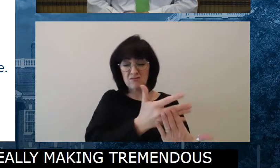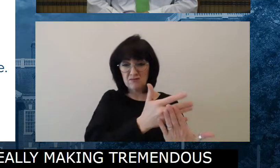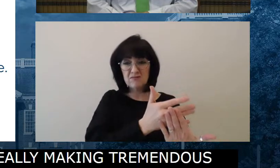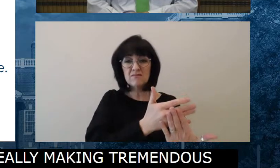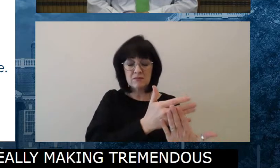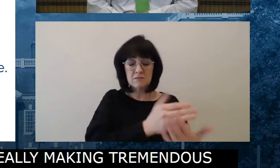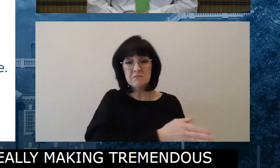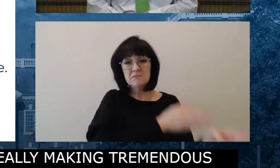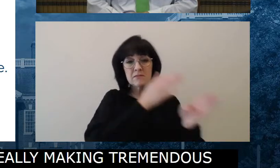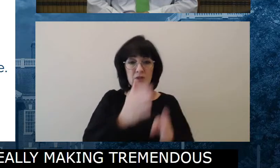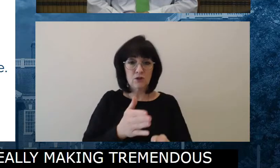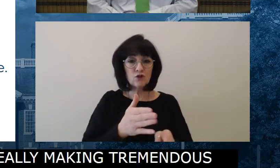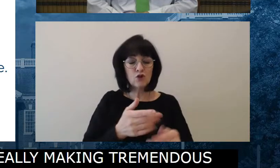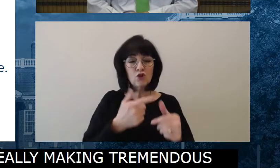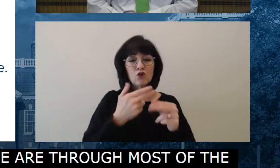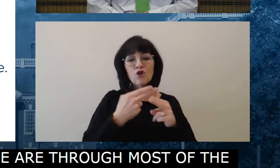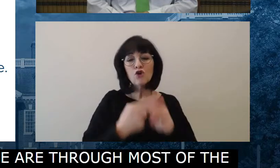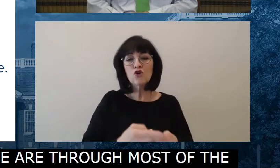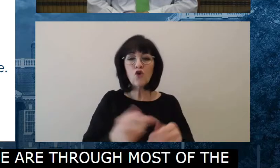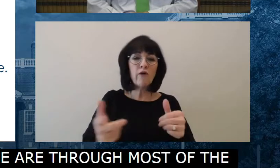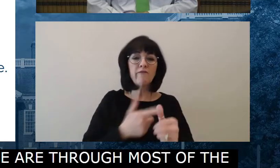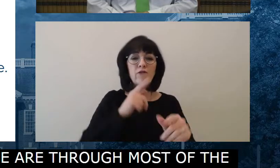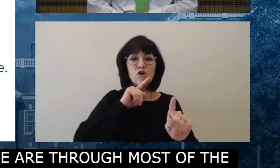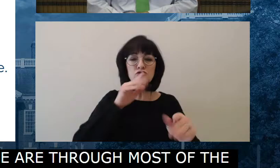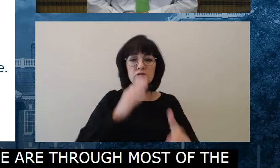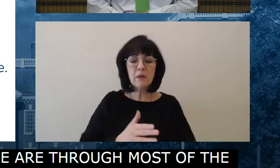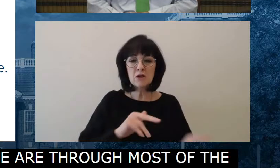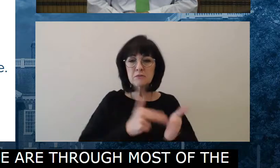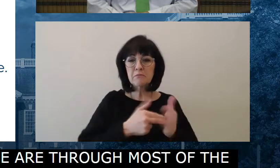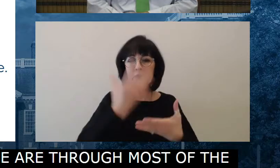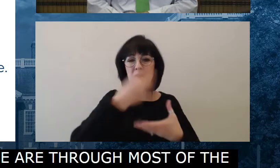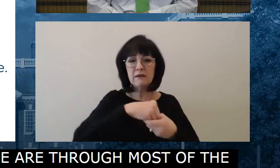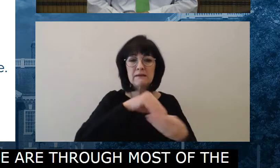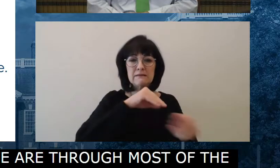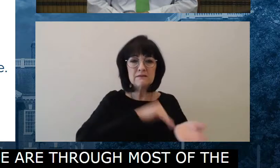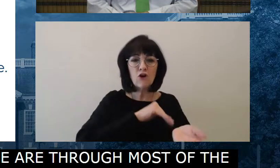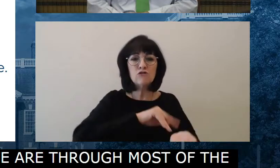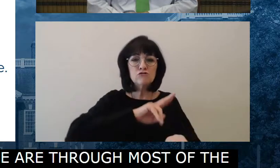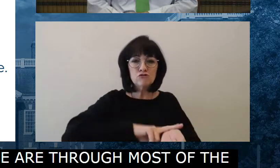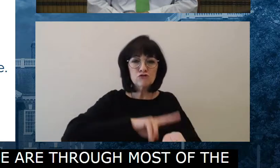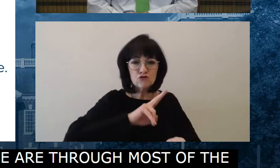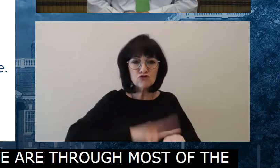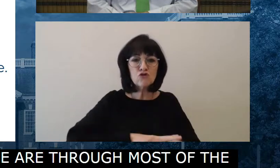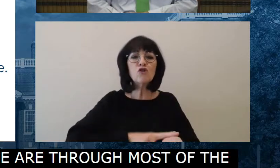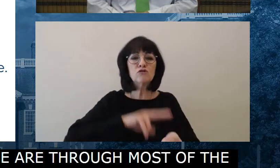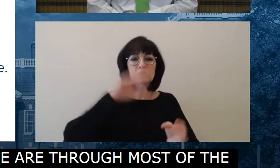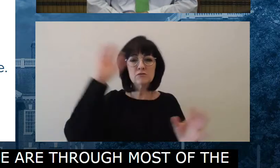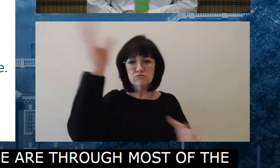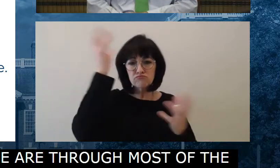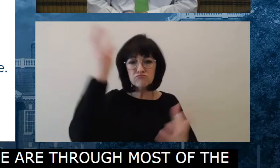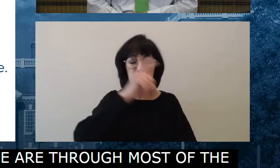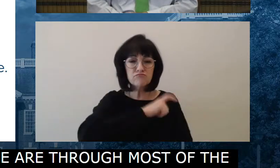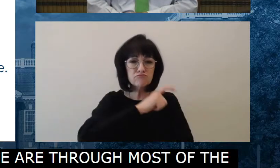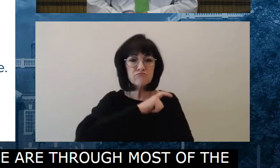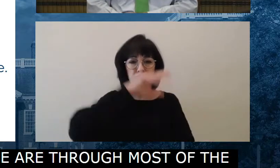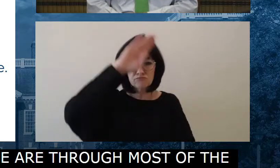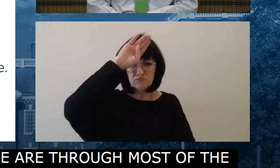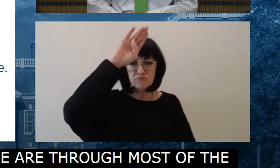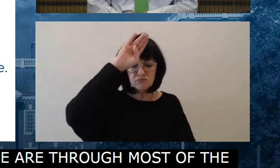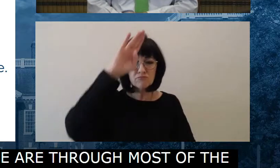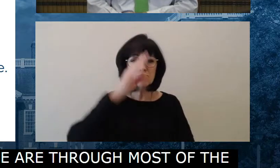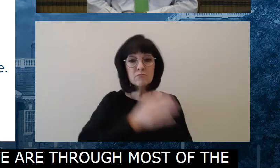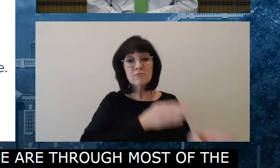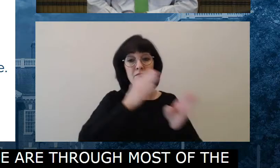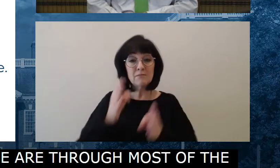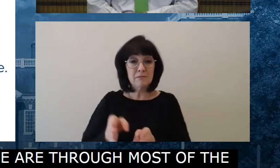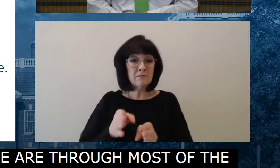first responders, paramedics, law enforcement. We're 67% of our